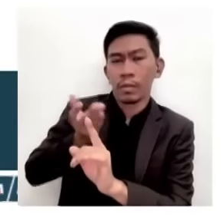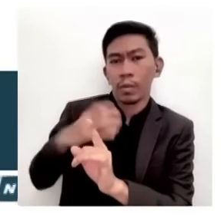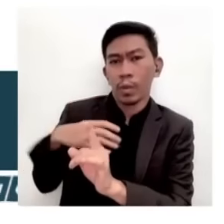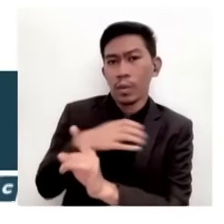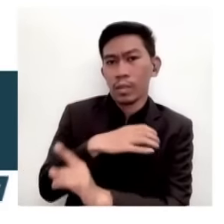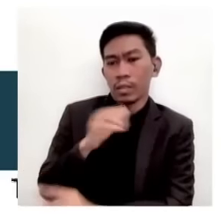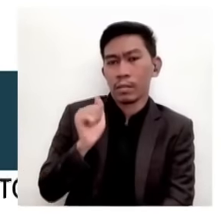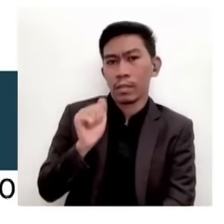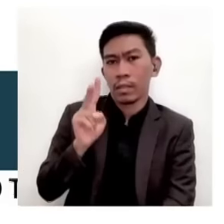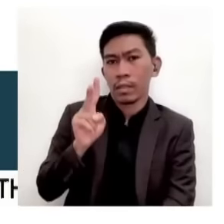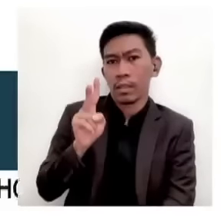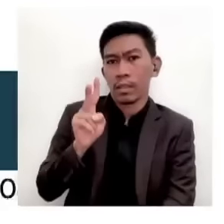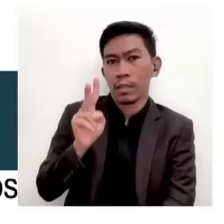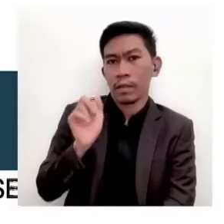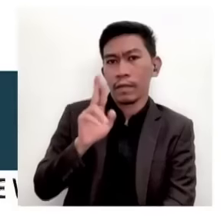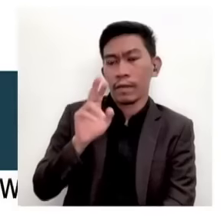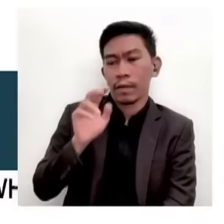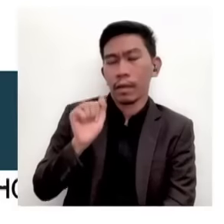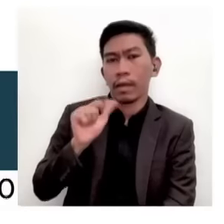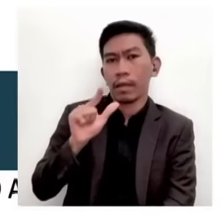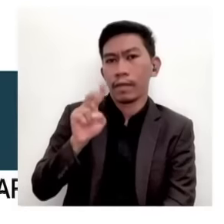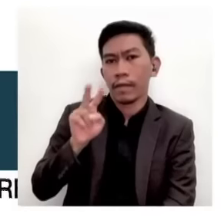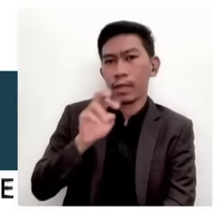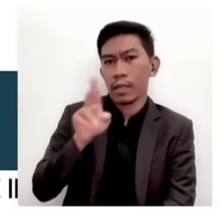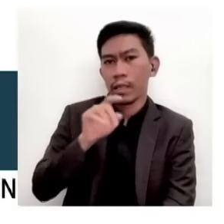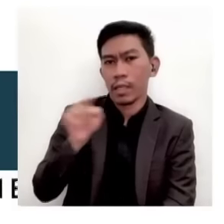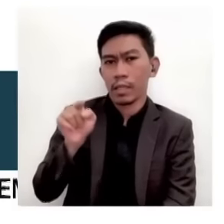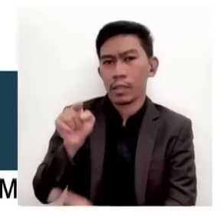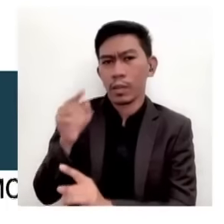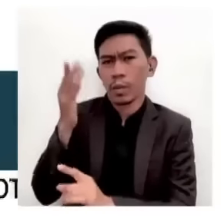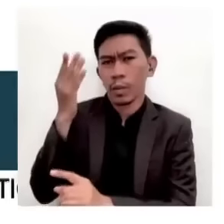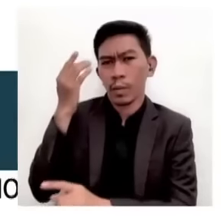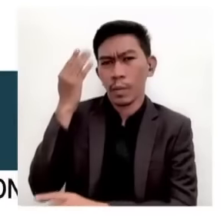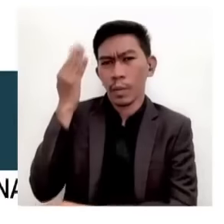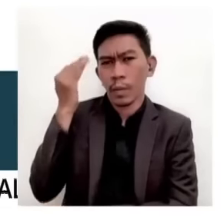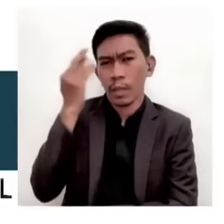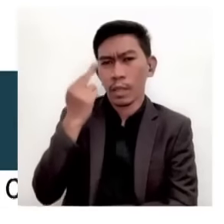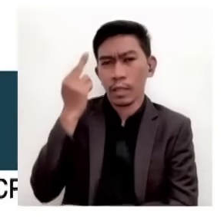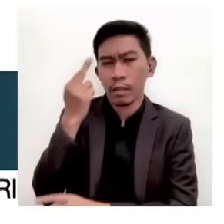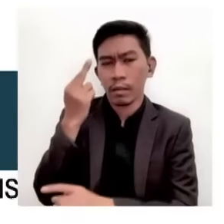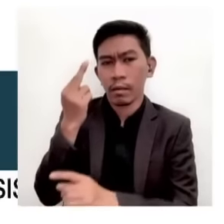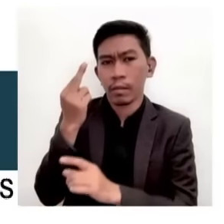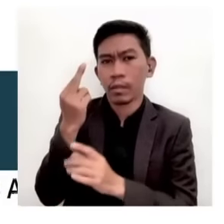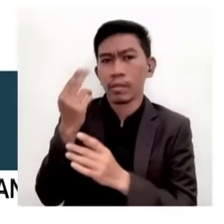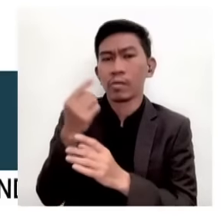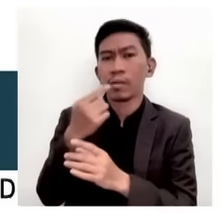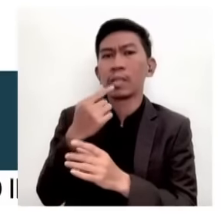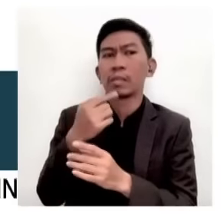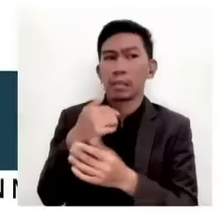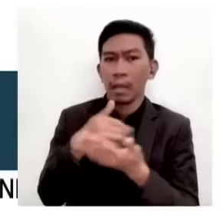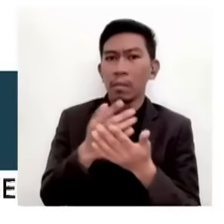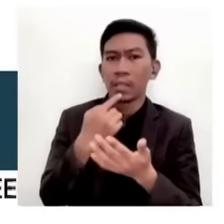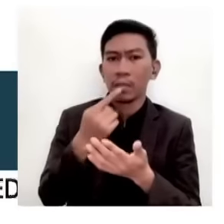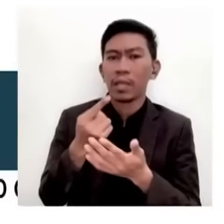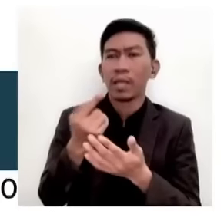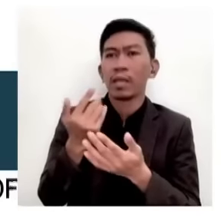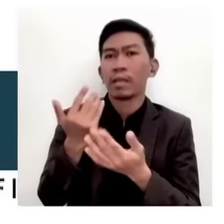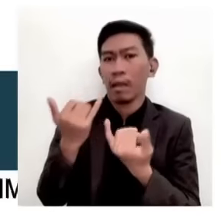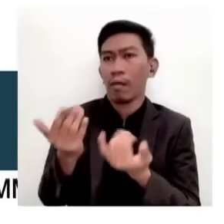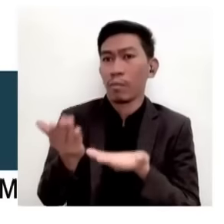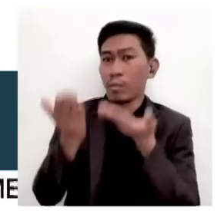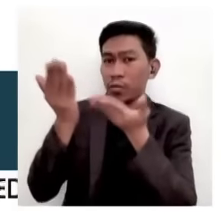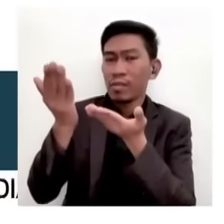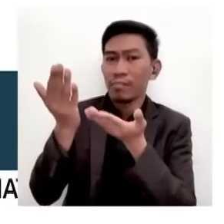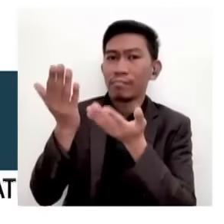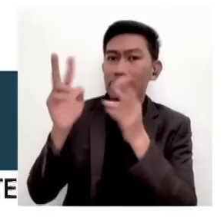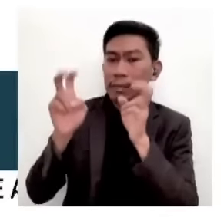your motivation is. I told you a while ago, one of the observations is that this call is shallow. Others are saying it's